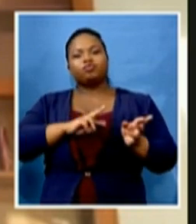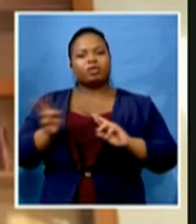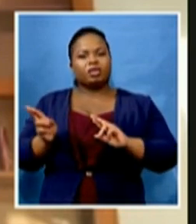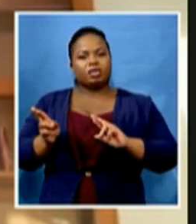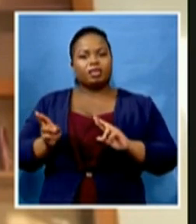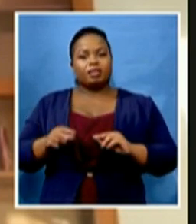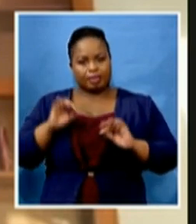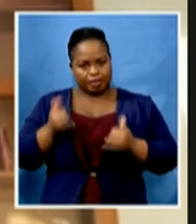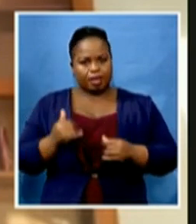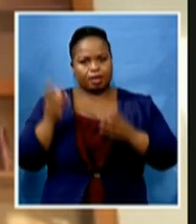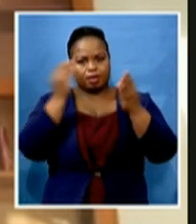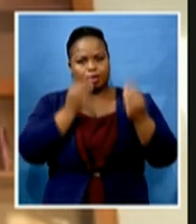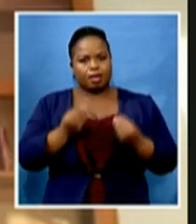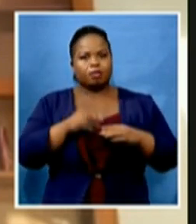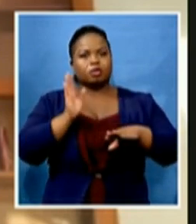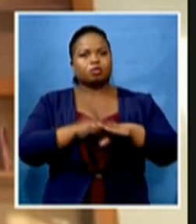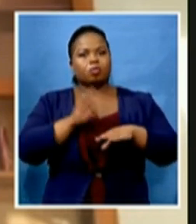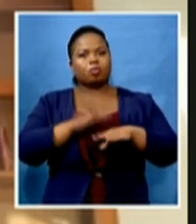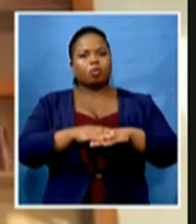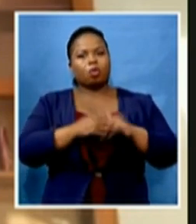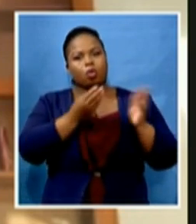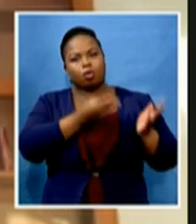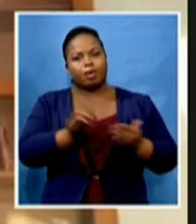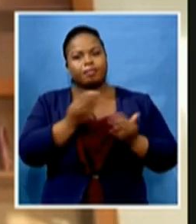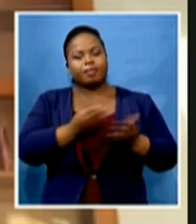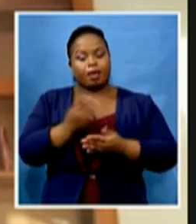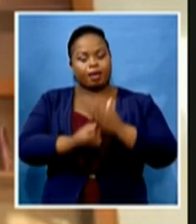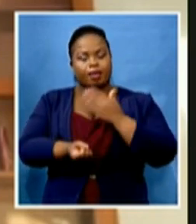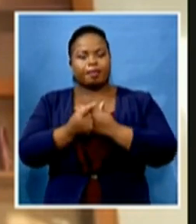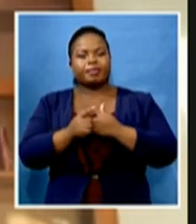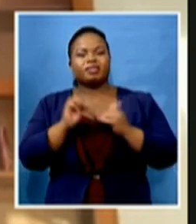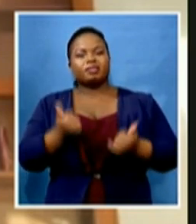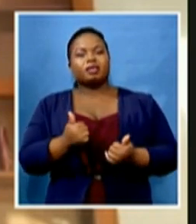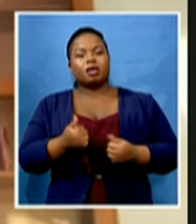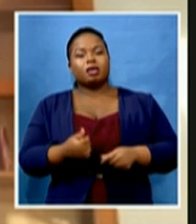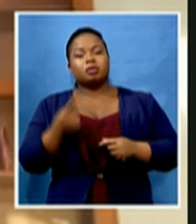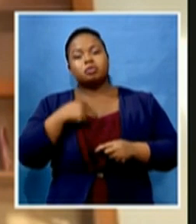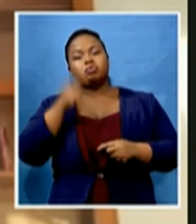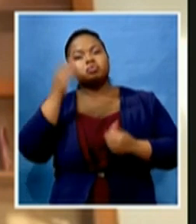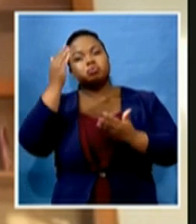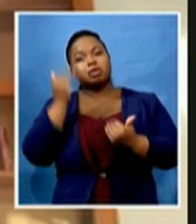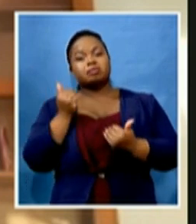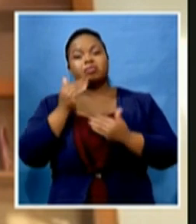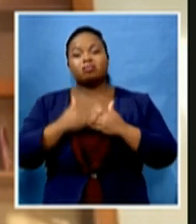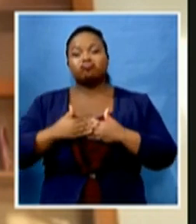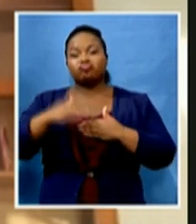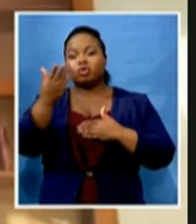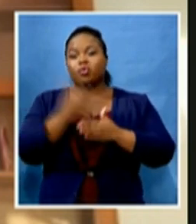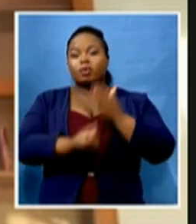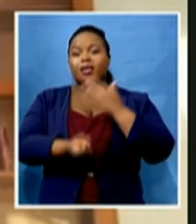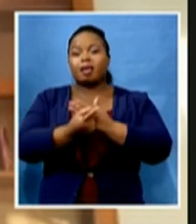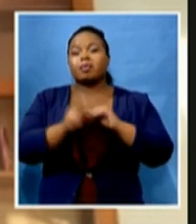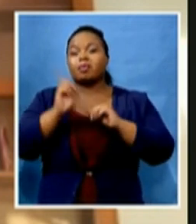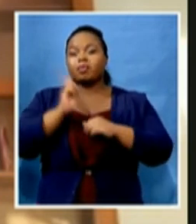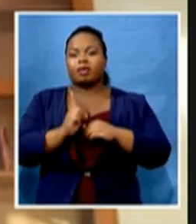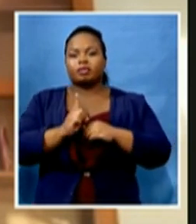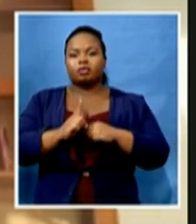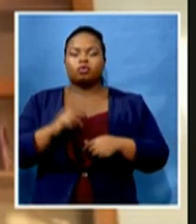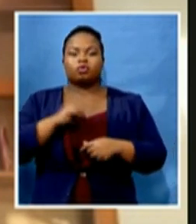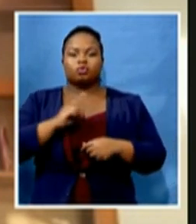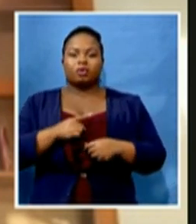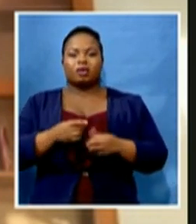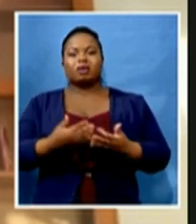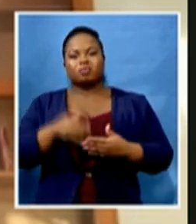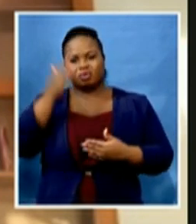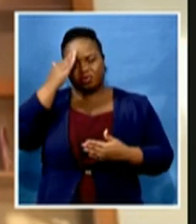day, what are we likely to end up with in terms of the potential of surges that can be looked at. So we've seen a number